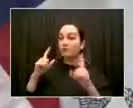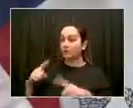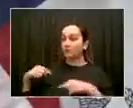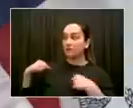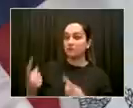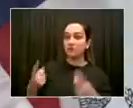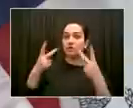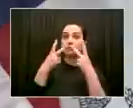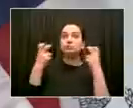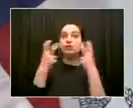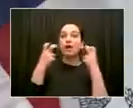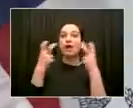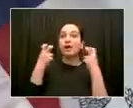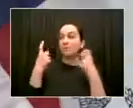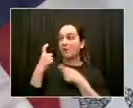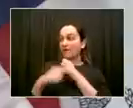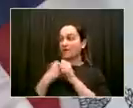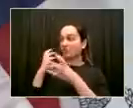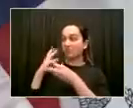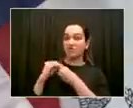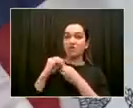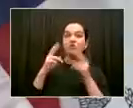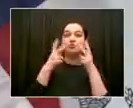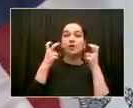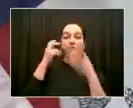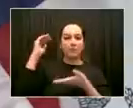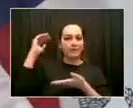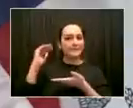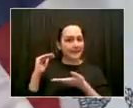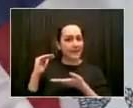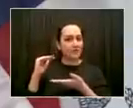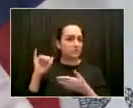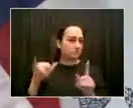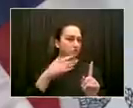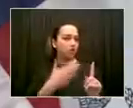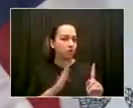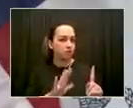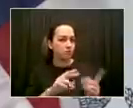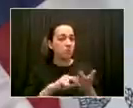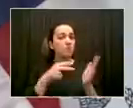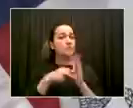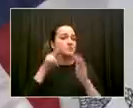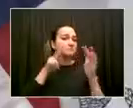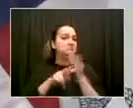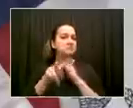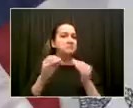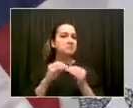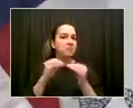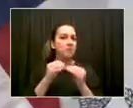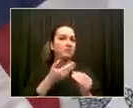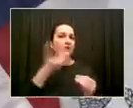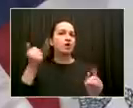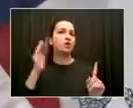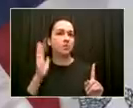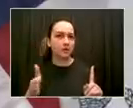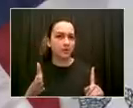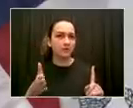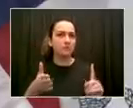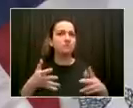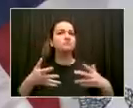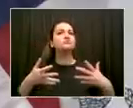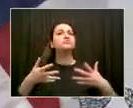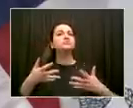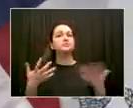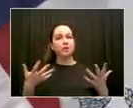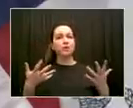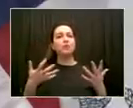police and community, deepening neighborhood policing. You've heard a lot of different pieces that we've talked about in recent days to deepen that trust and that connection between